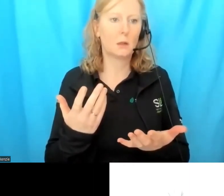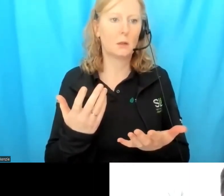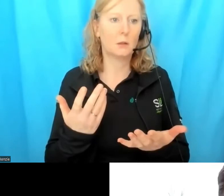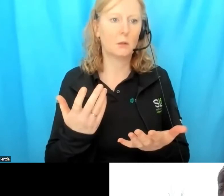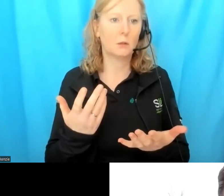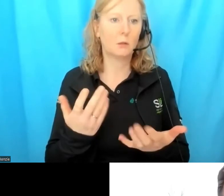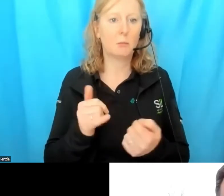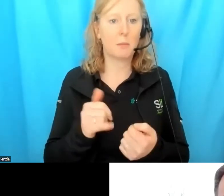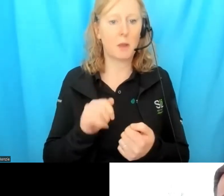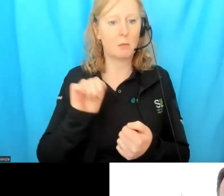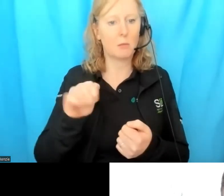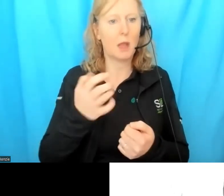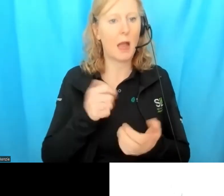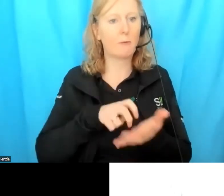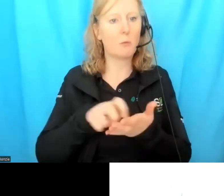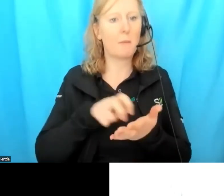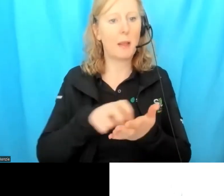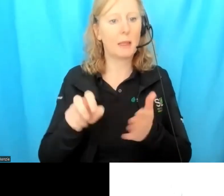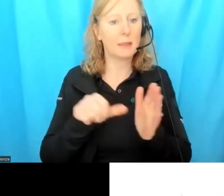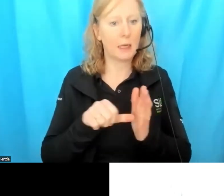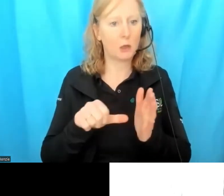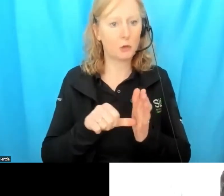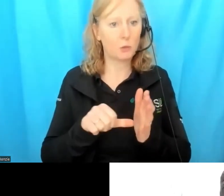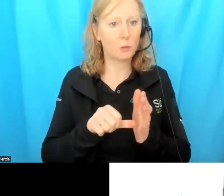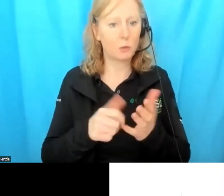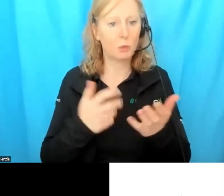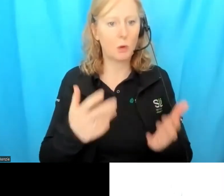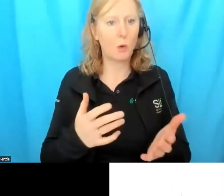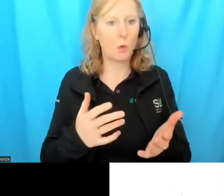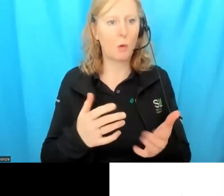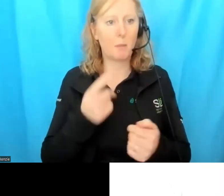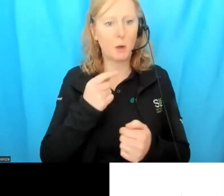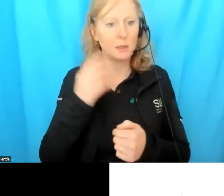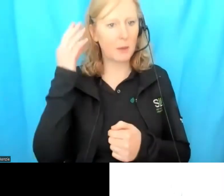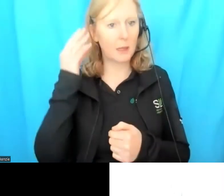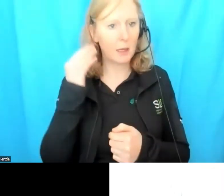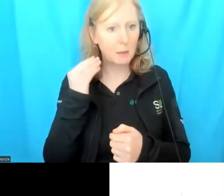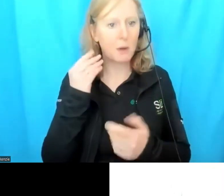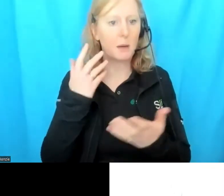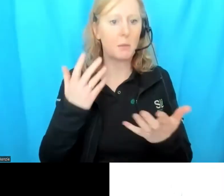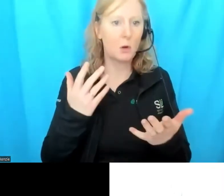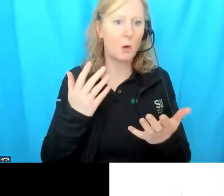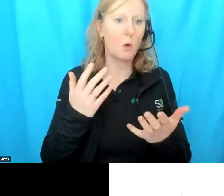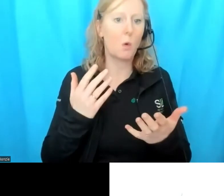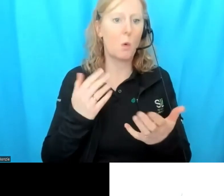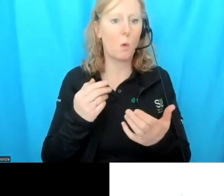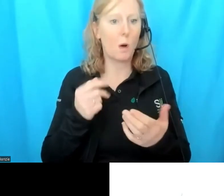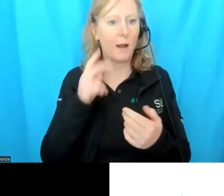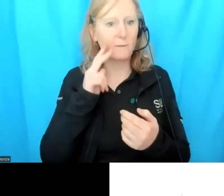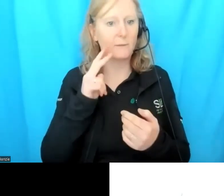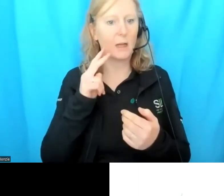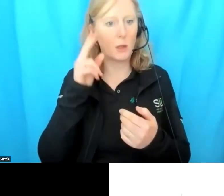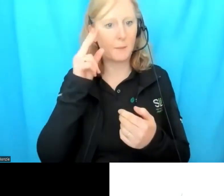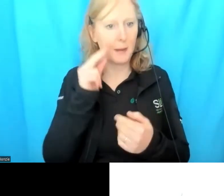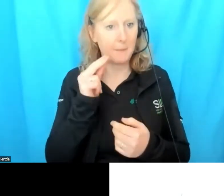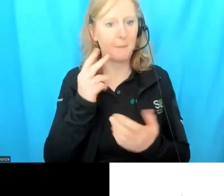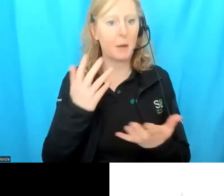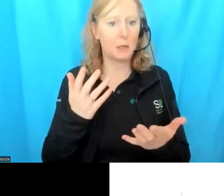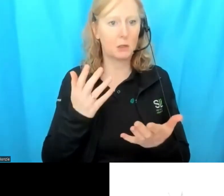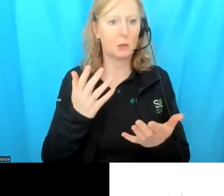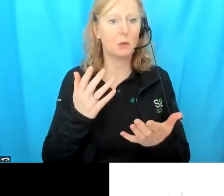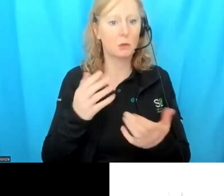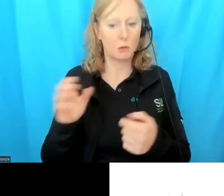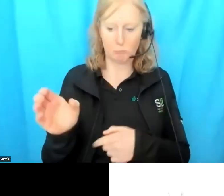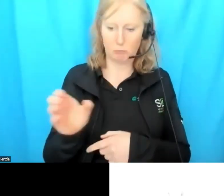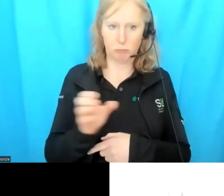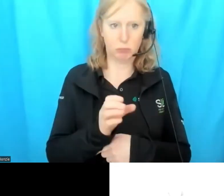a mobility impairment, or may have a hearing impairment or visual impairment, to one of those